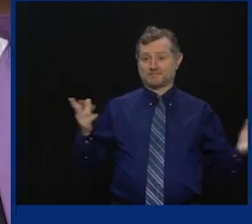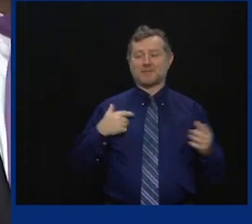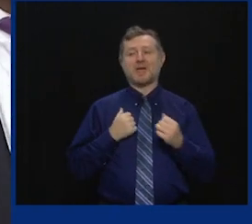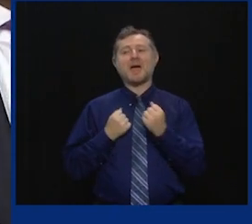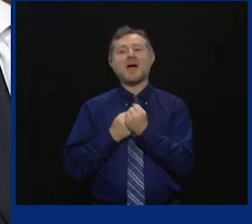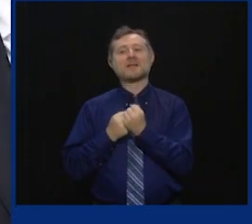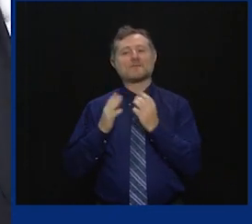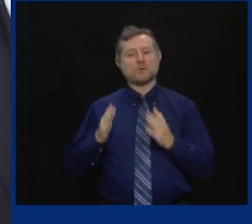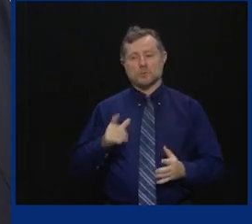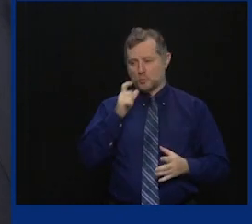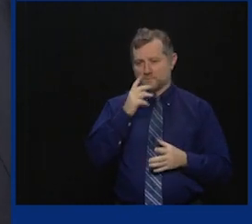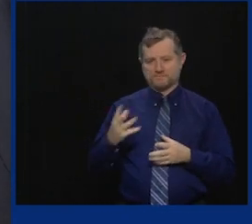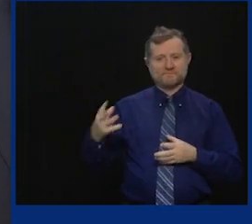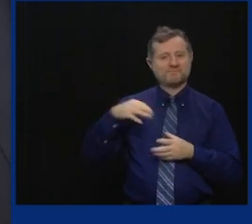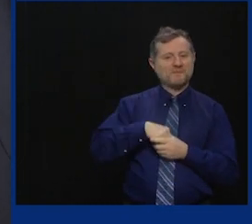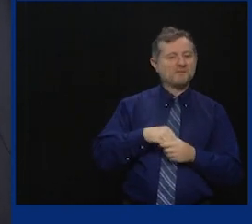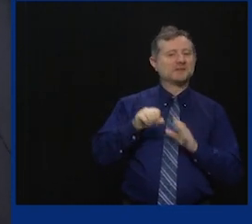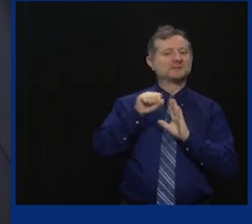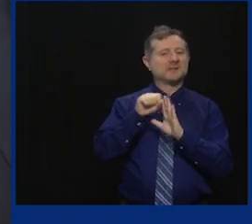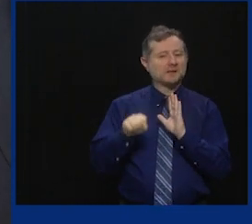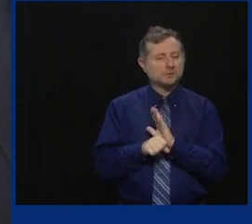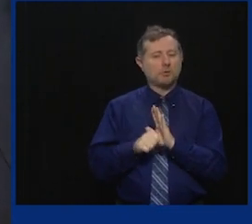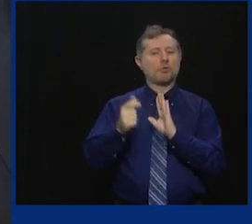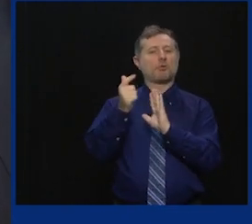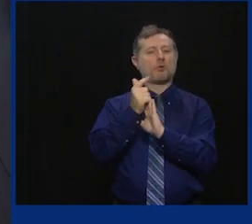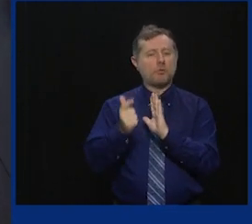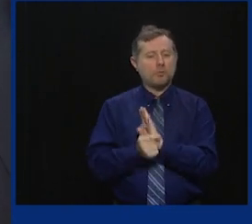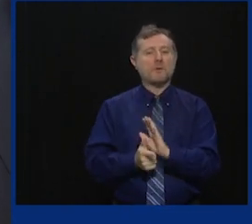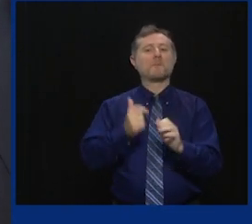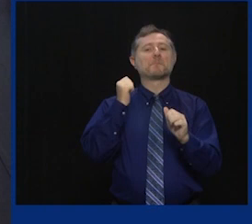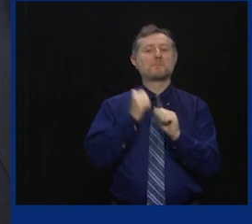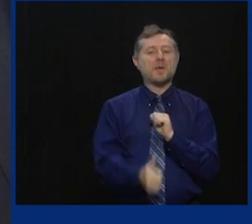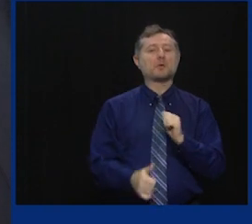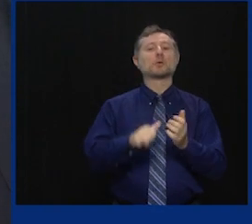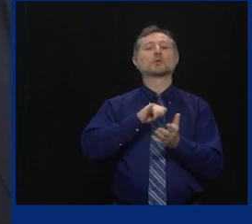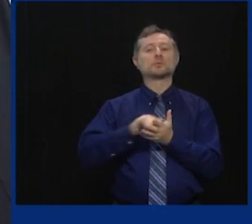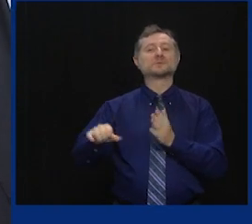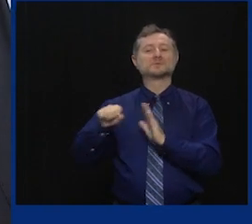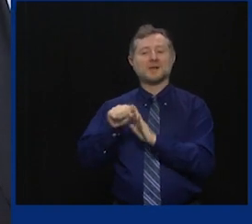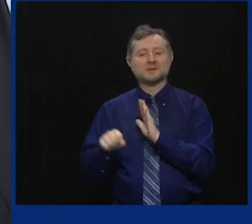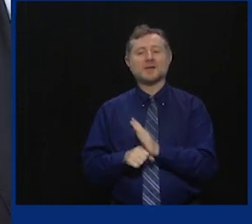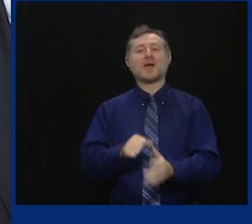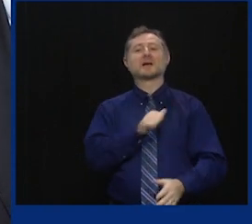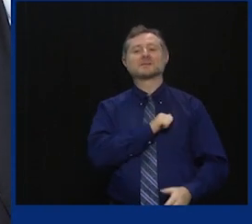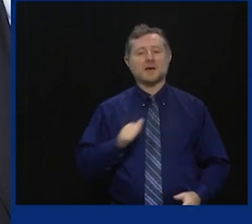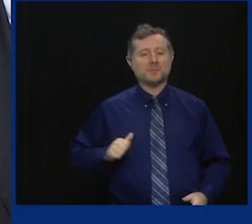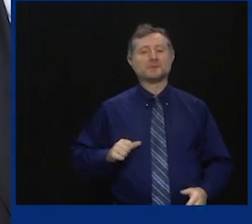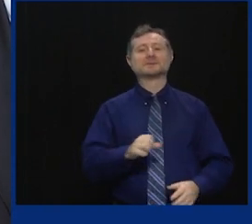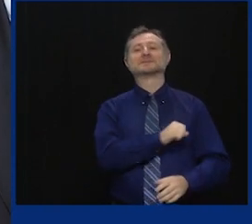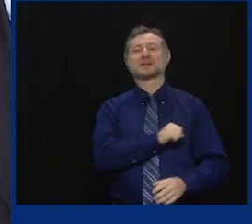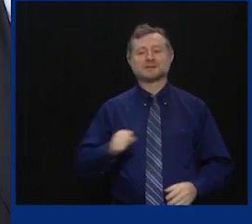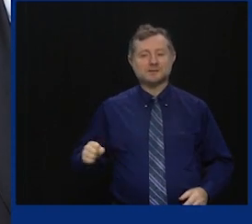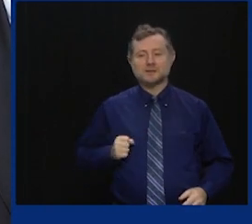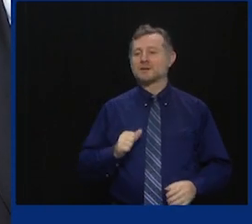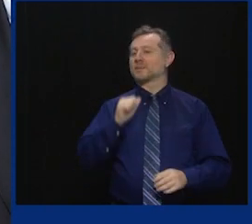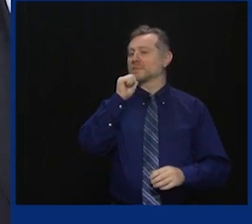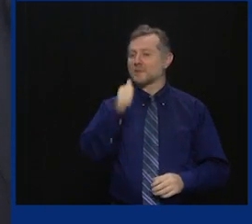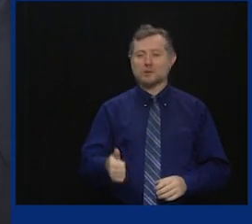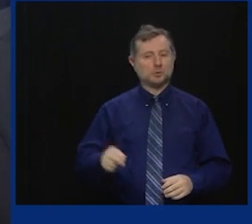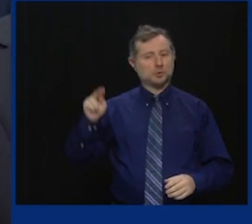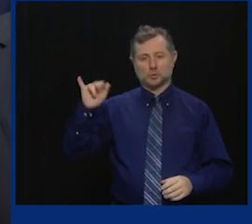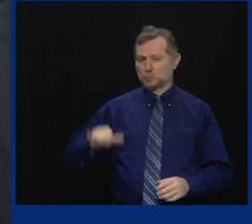by the New York State Assembly and the New York State Senate. These were not passed by the City Council, so there was not that nexus when it comes